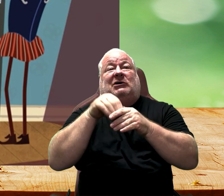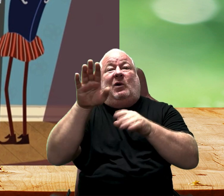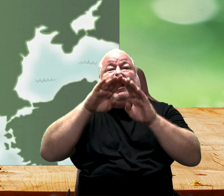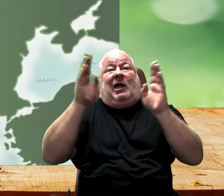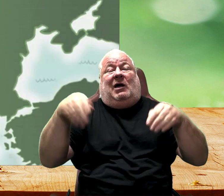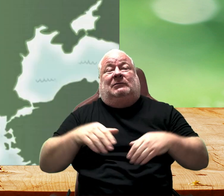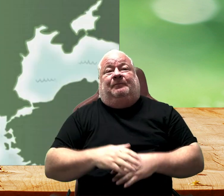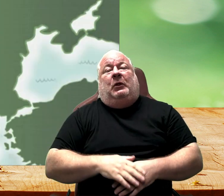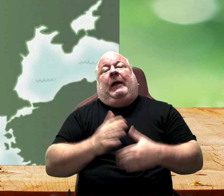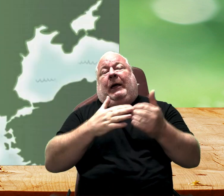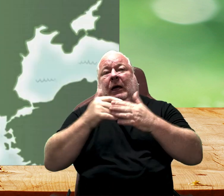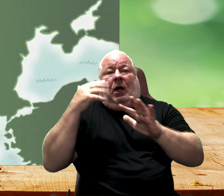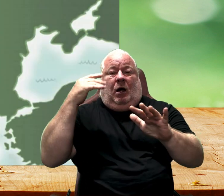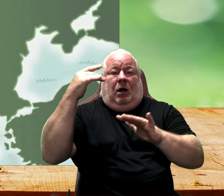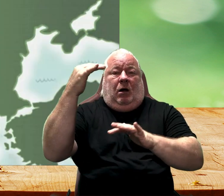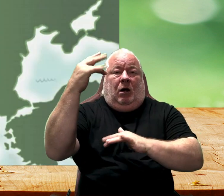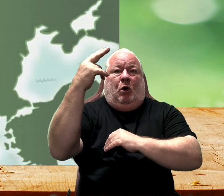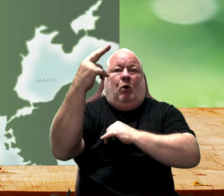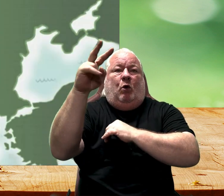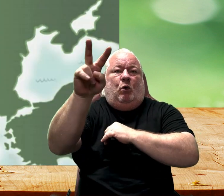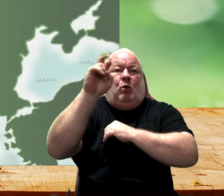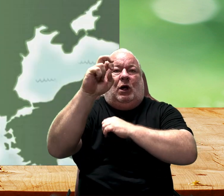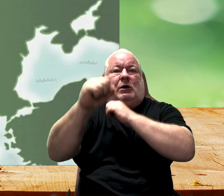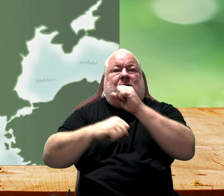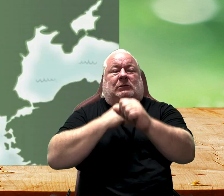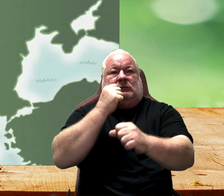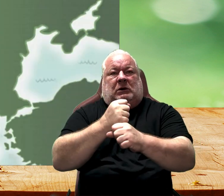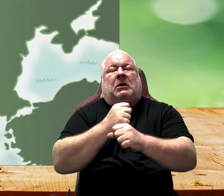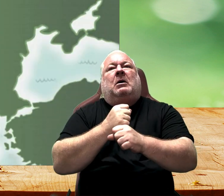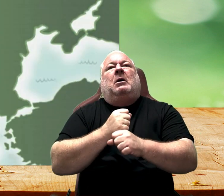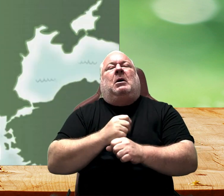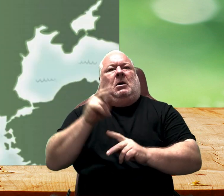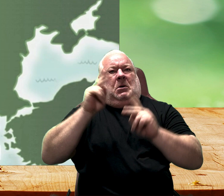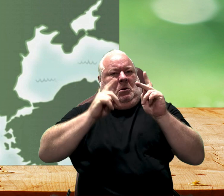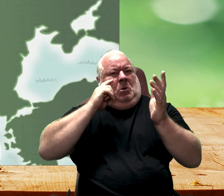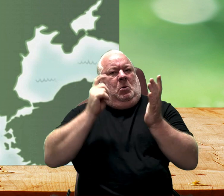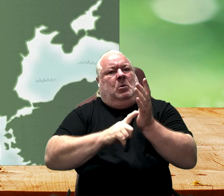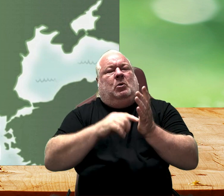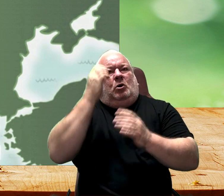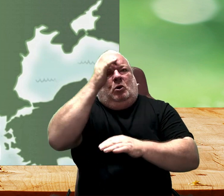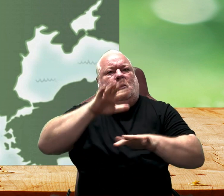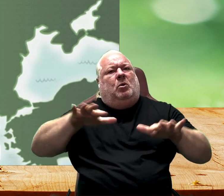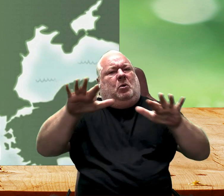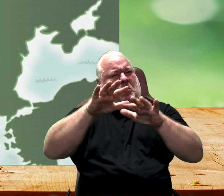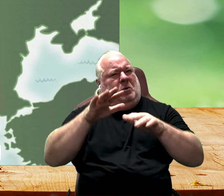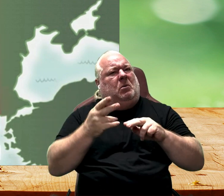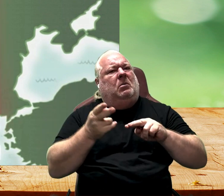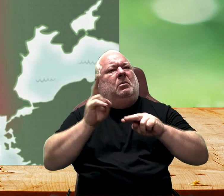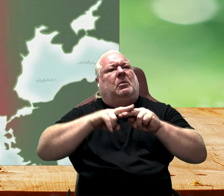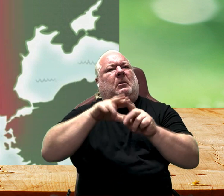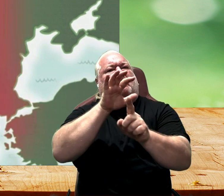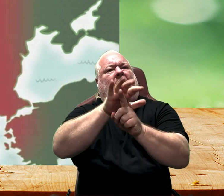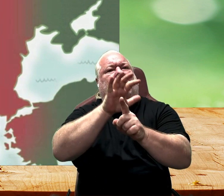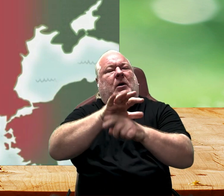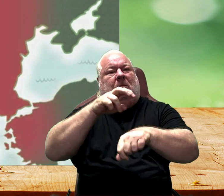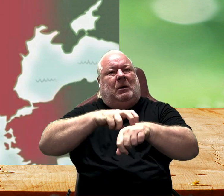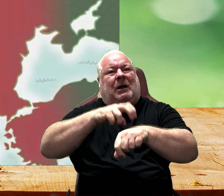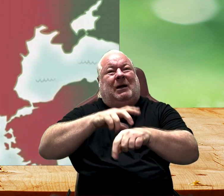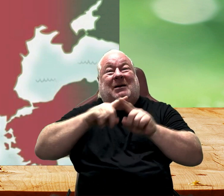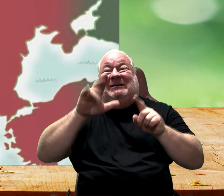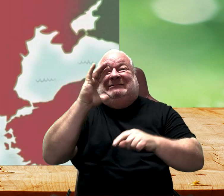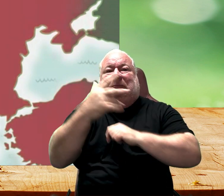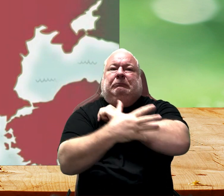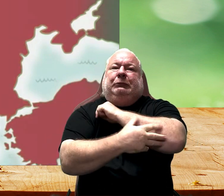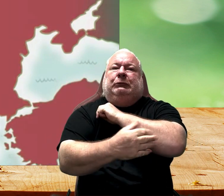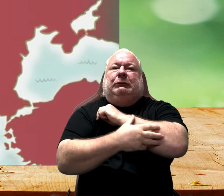plants. More than 200 years would pass before the potato caught on as a major food source throughout Europe, though even then it